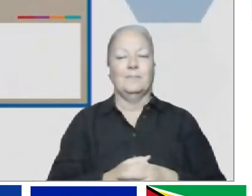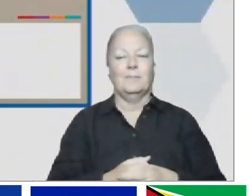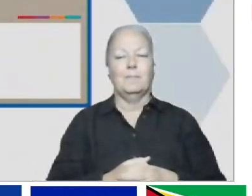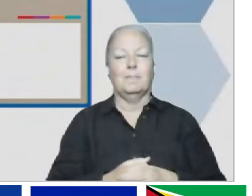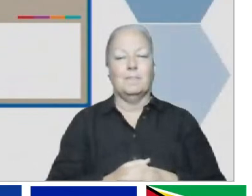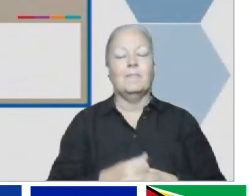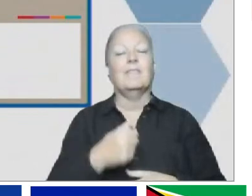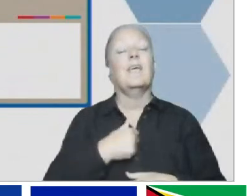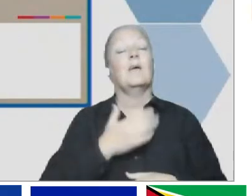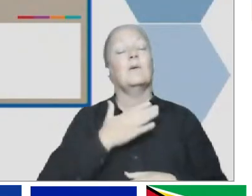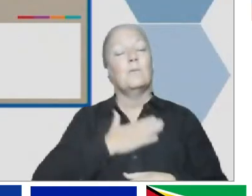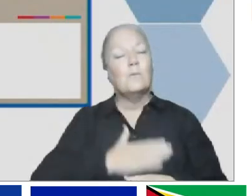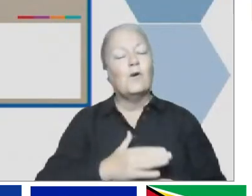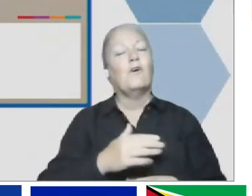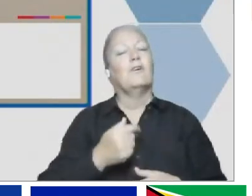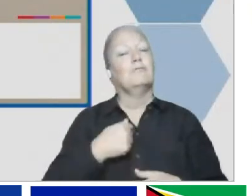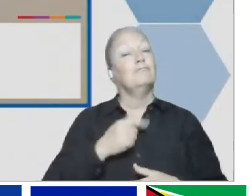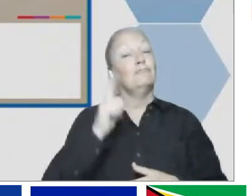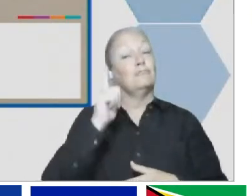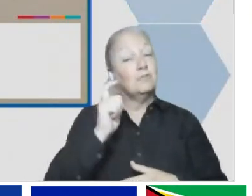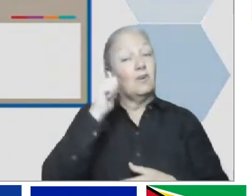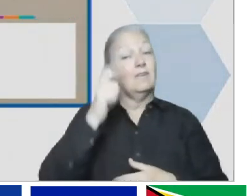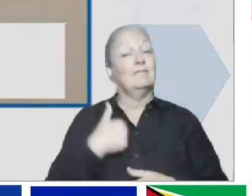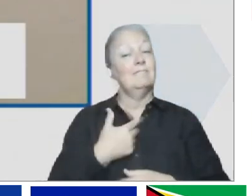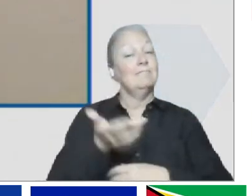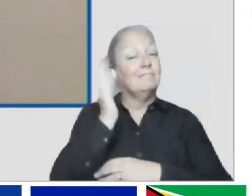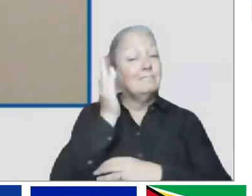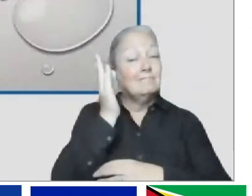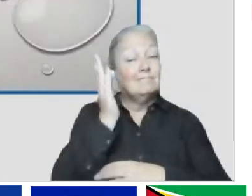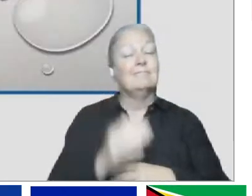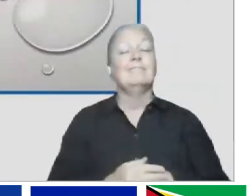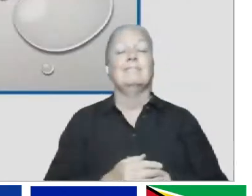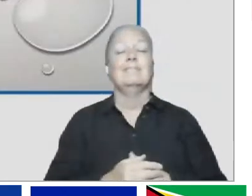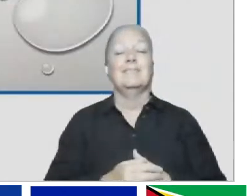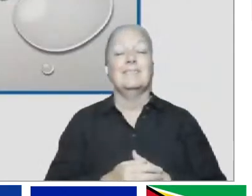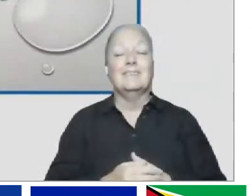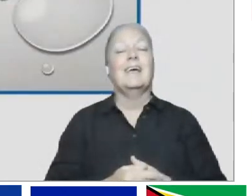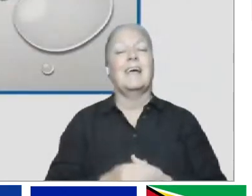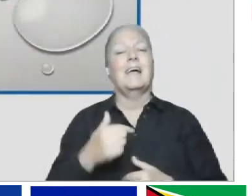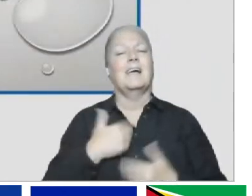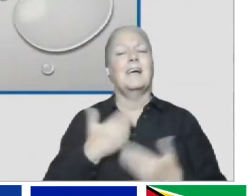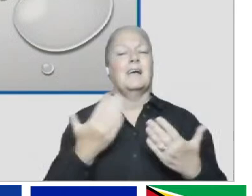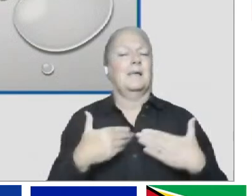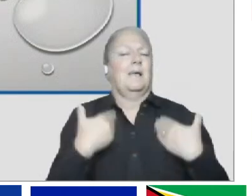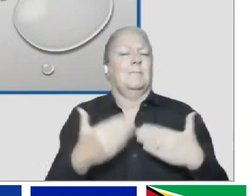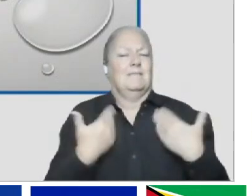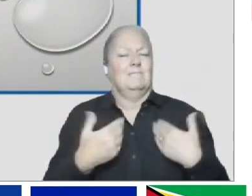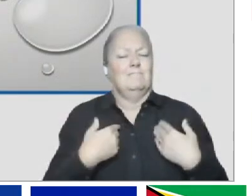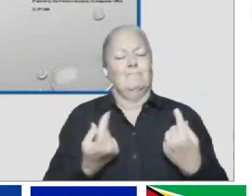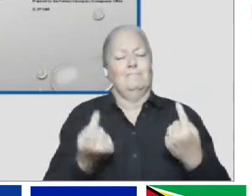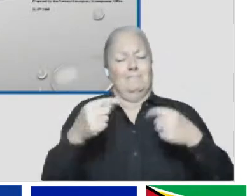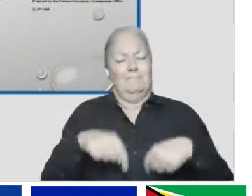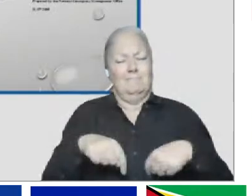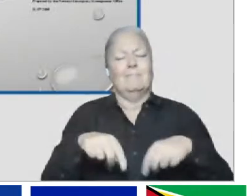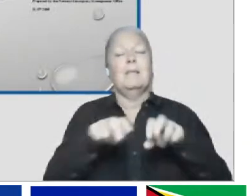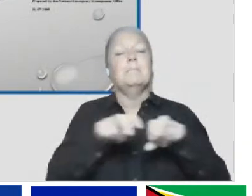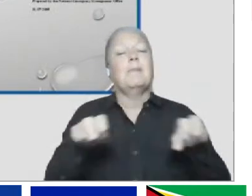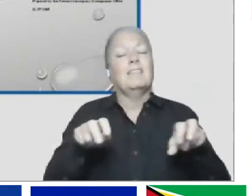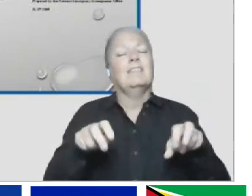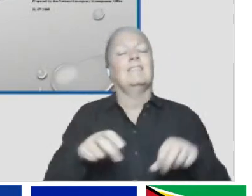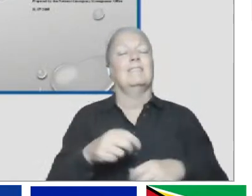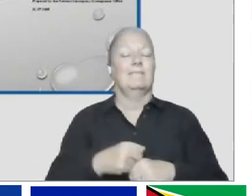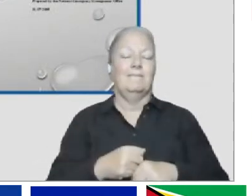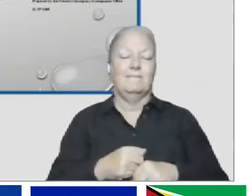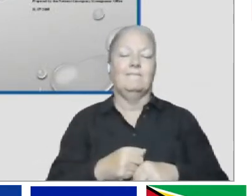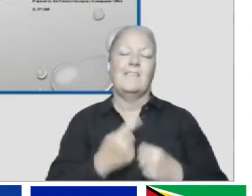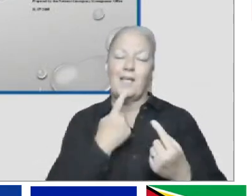honored today to represent St. Vincent and the Grenadines on this panel. By the time the